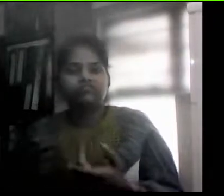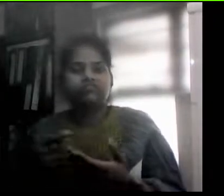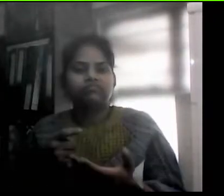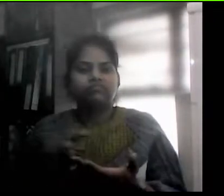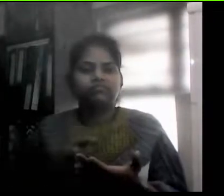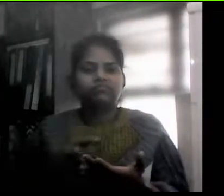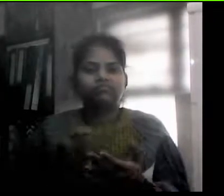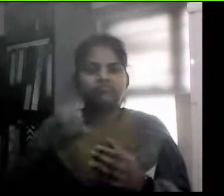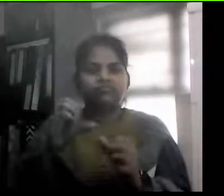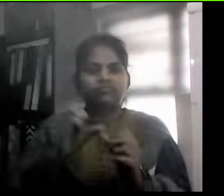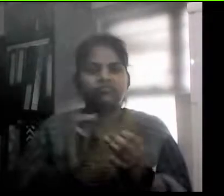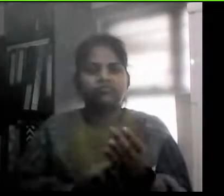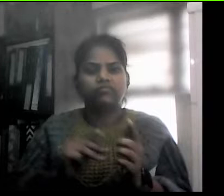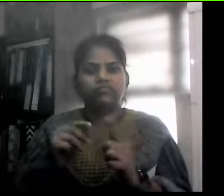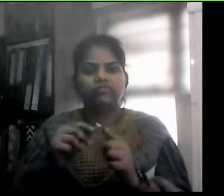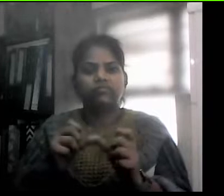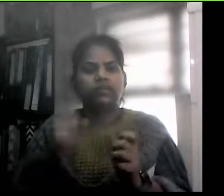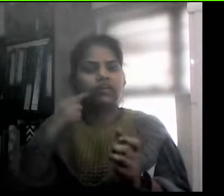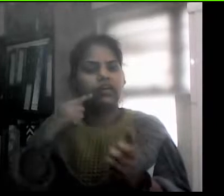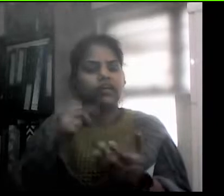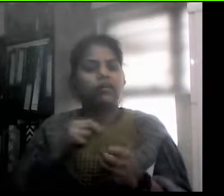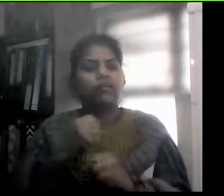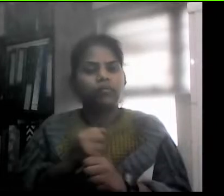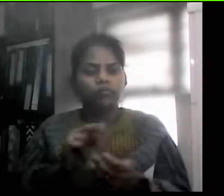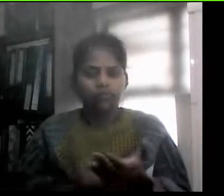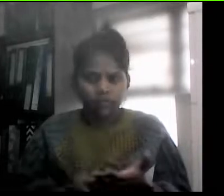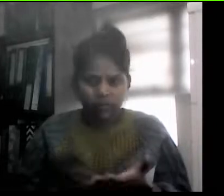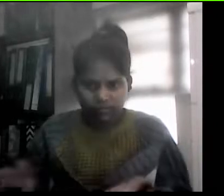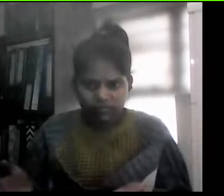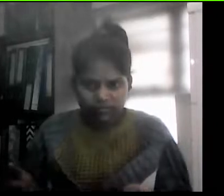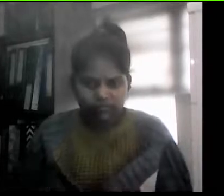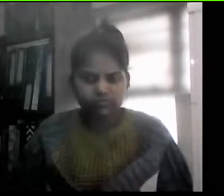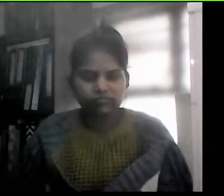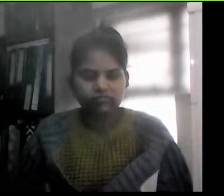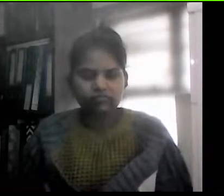Is there any other questions? Are there any hands up?